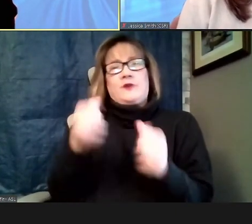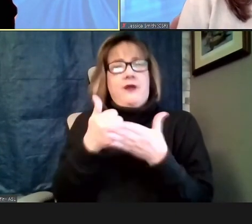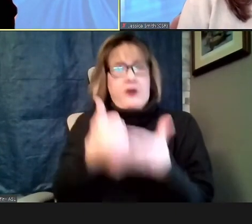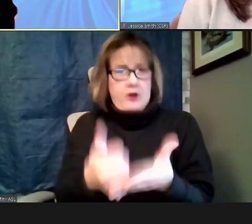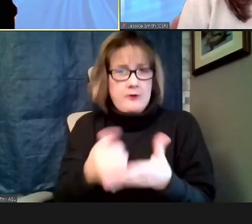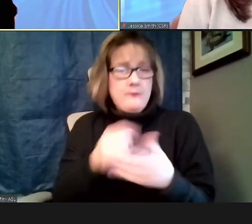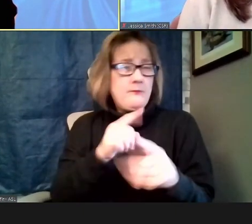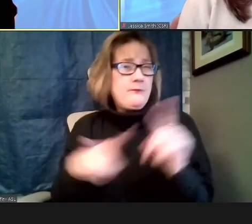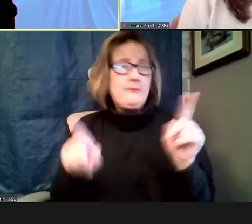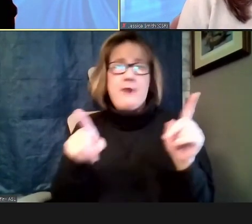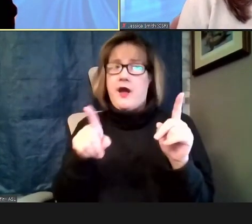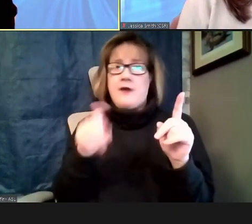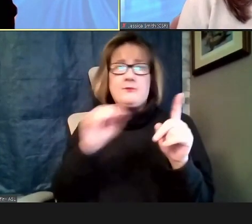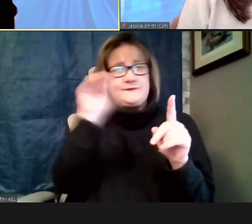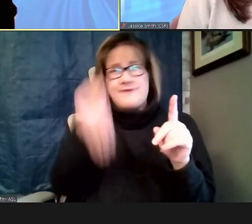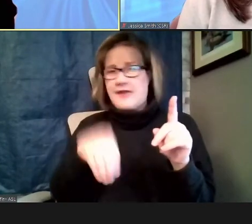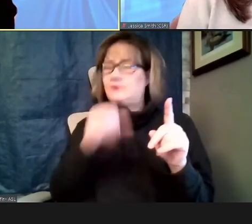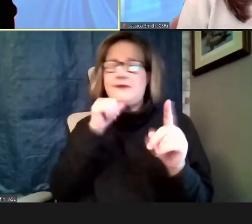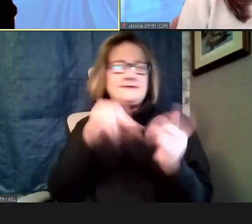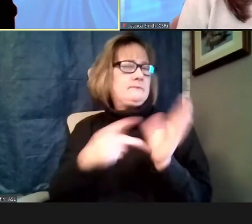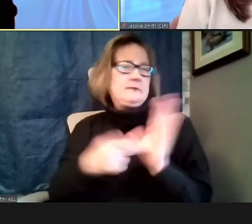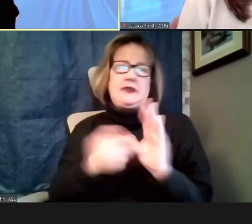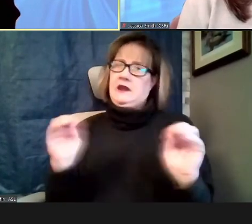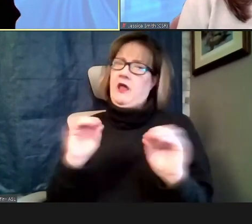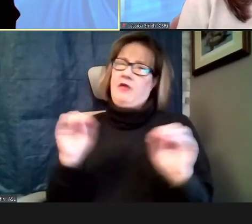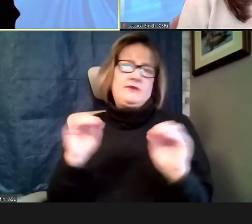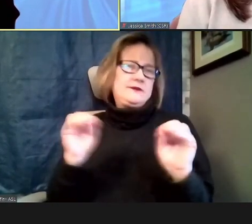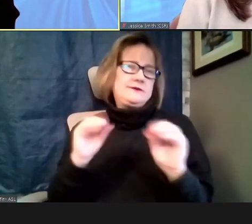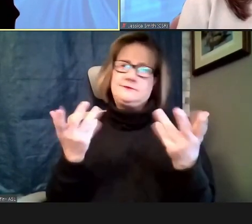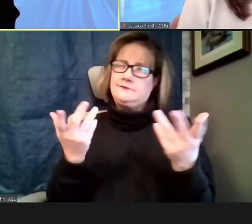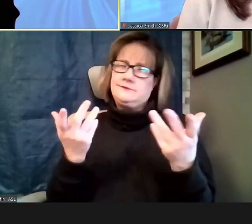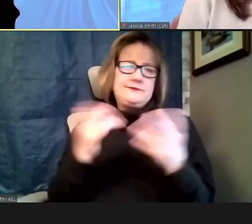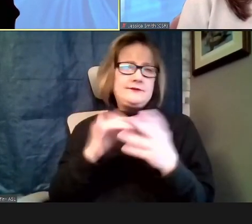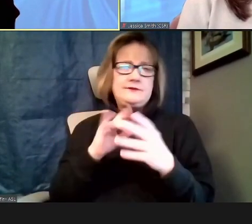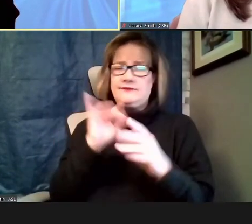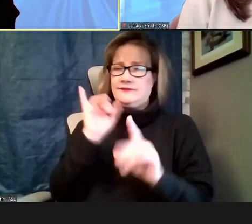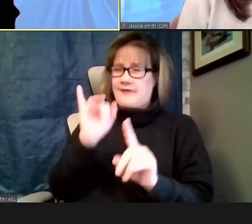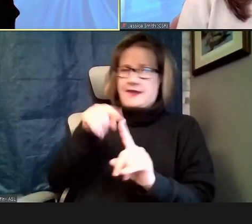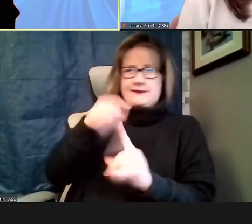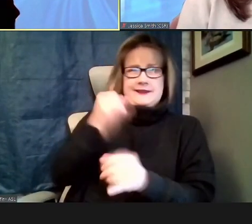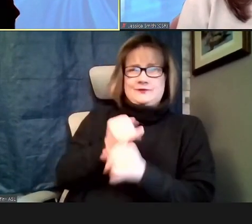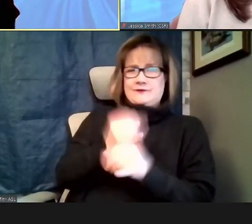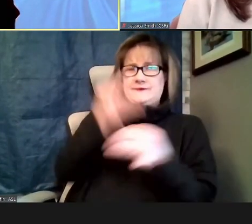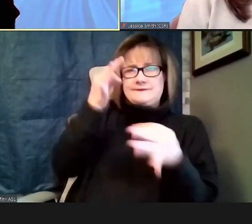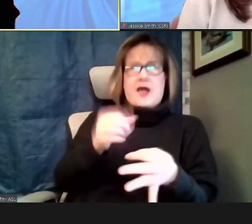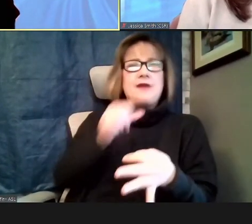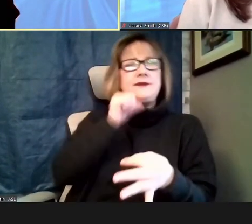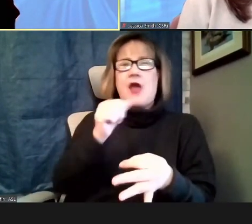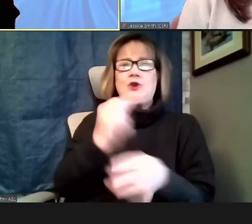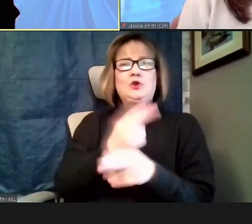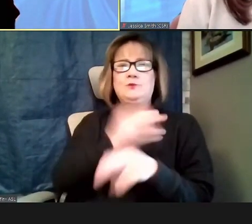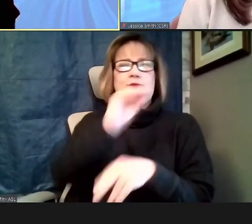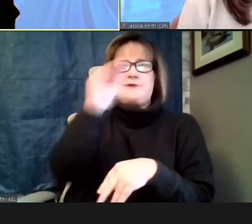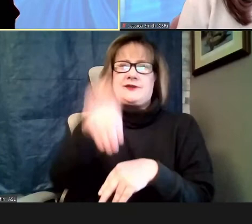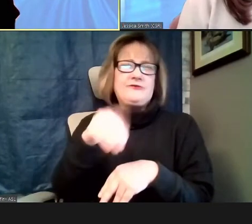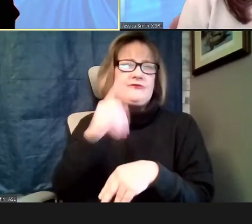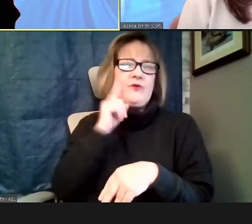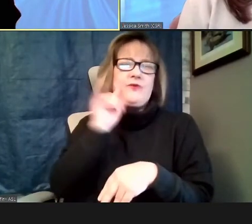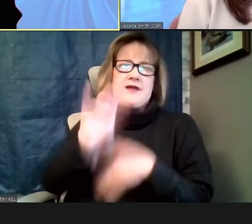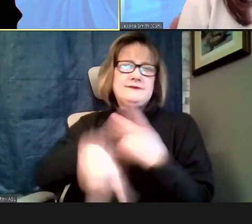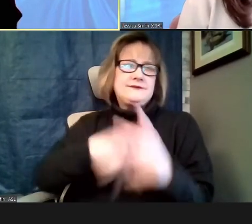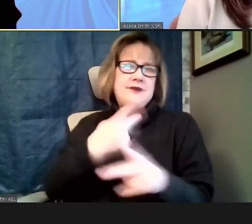percentile doesn't mean anything other than that particular institute chose not to percentile that particular type of grant.